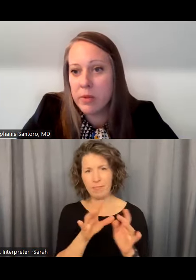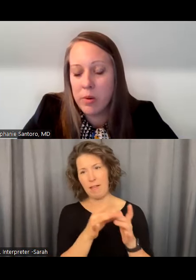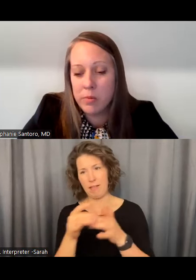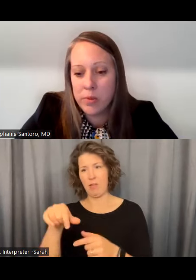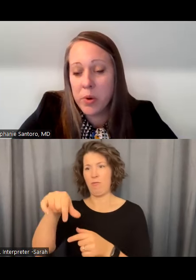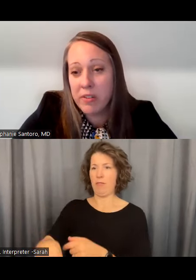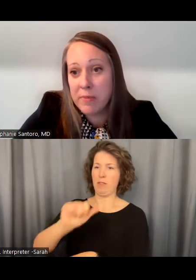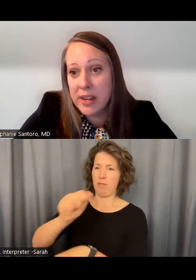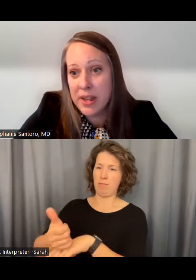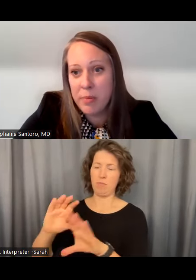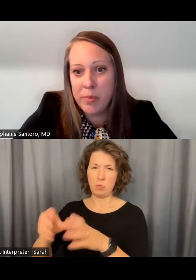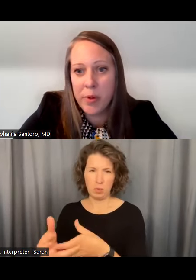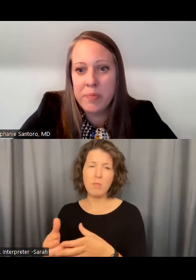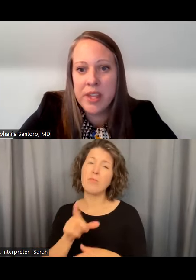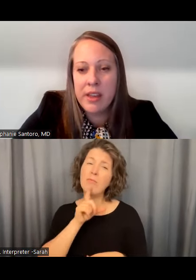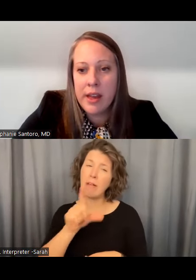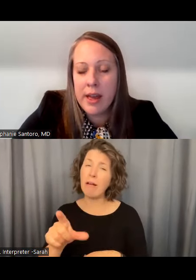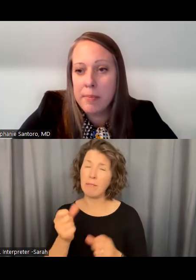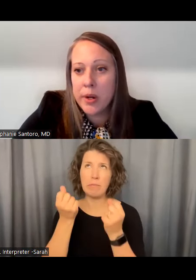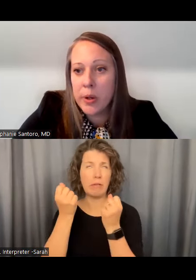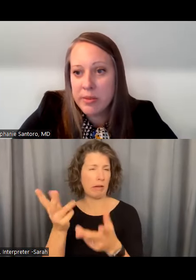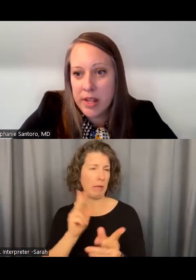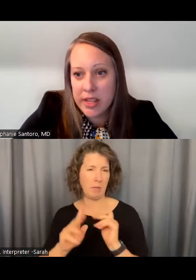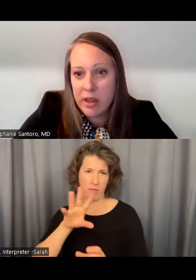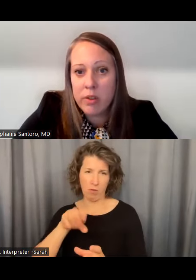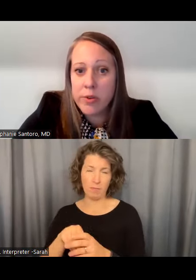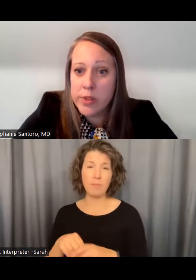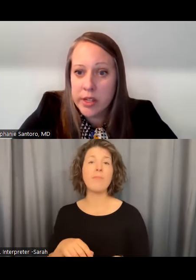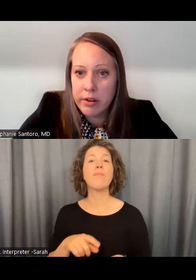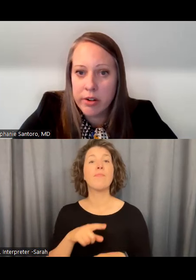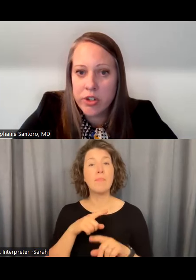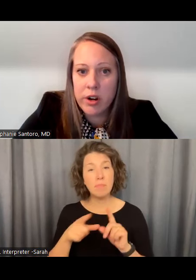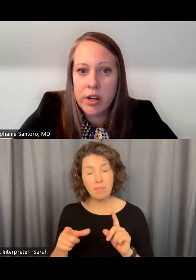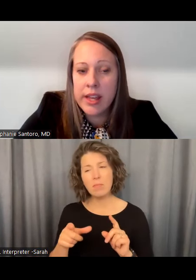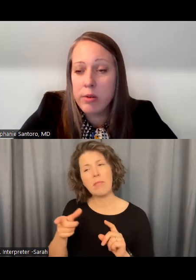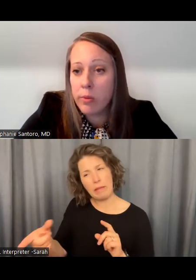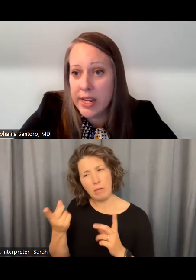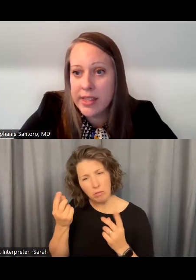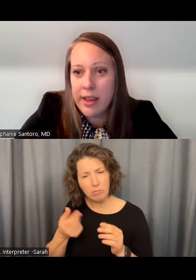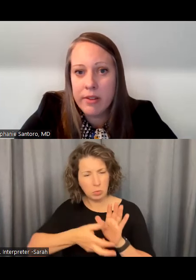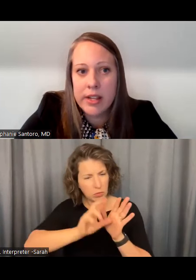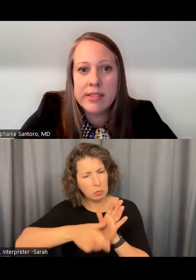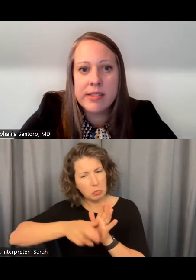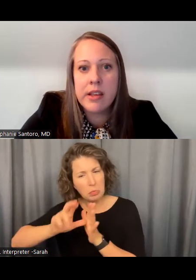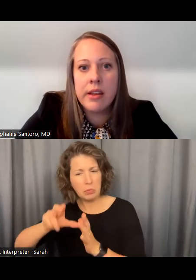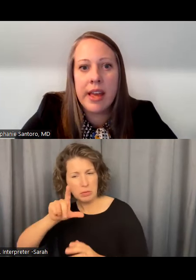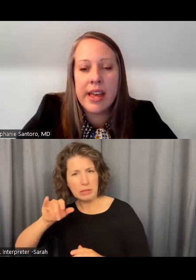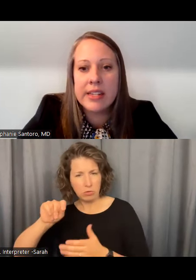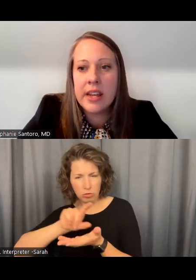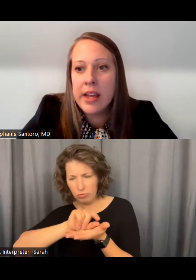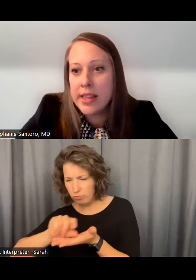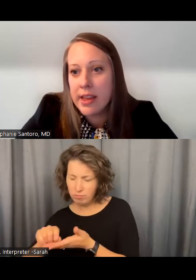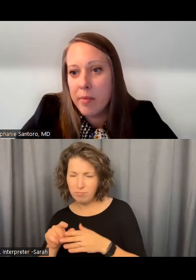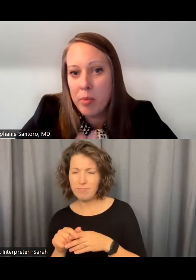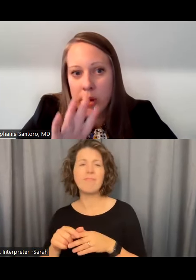it was the work of many, many people. But ultimately, they reviewed the literature and graded the evidence,